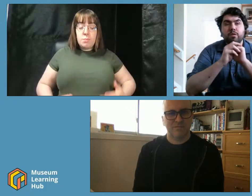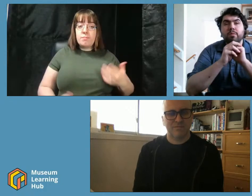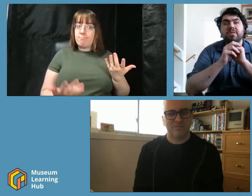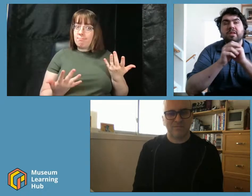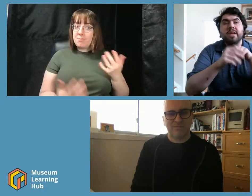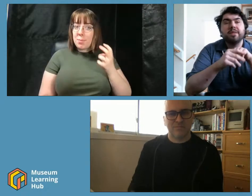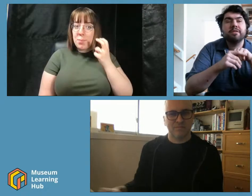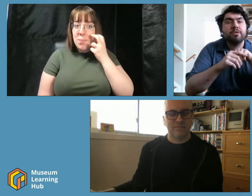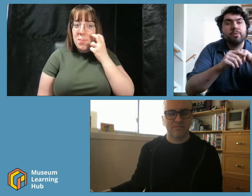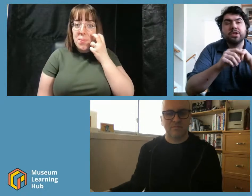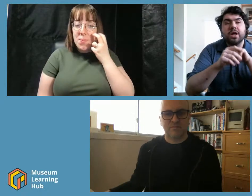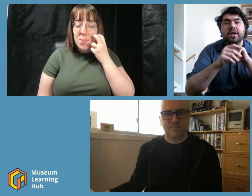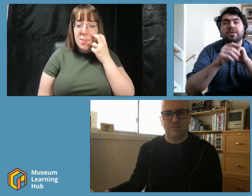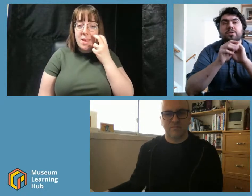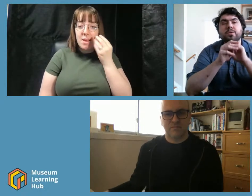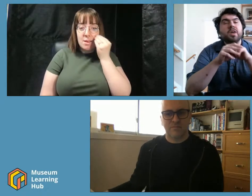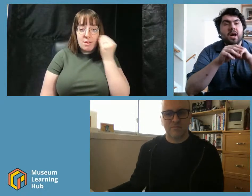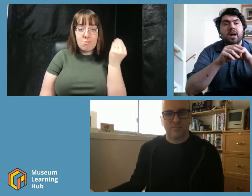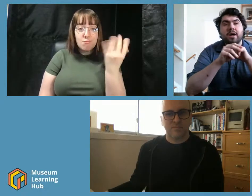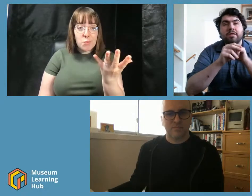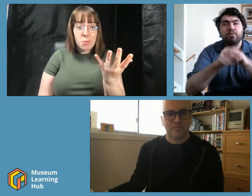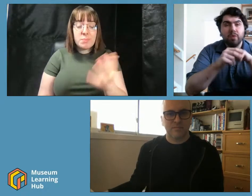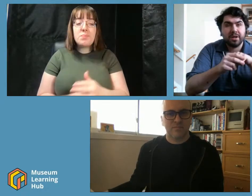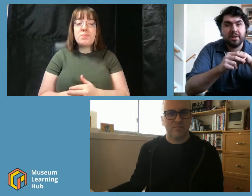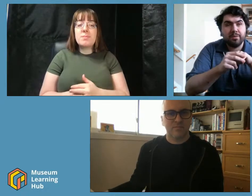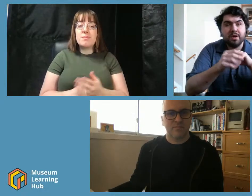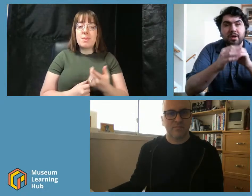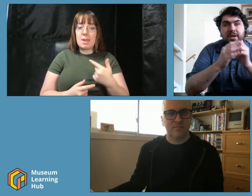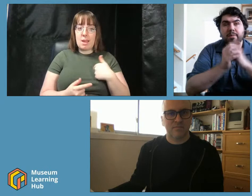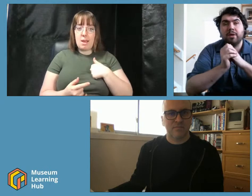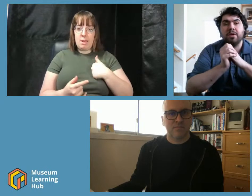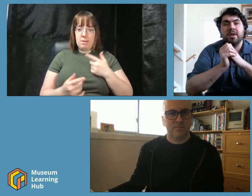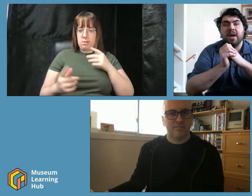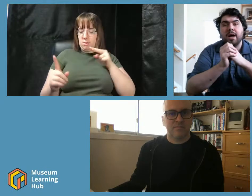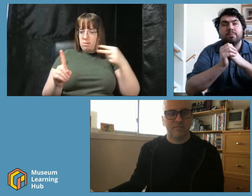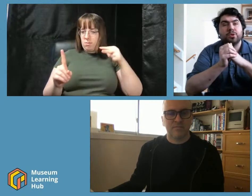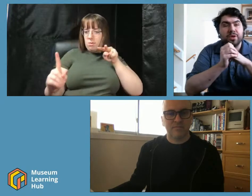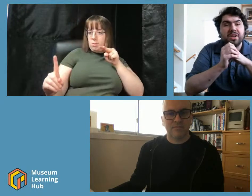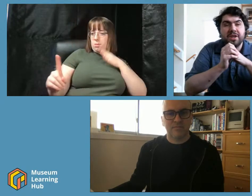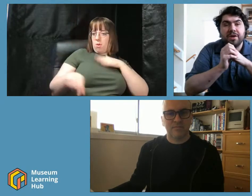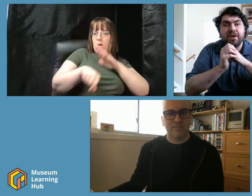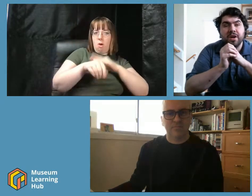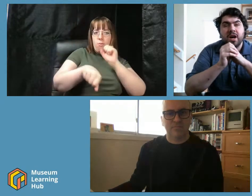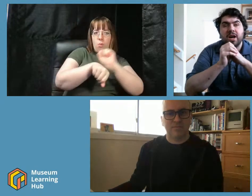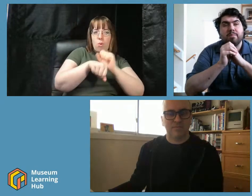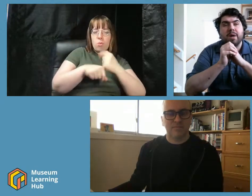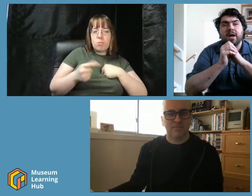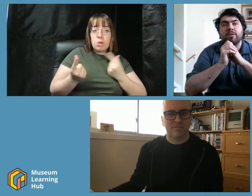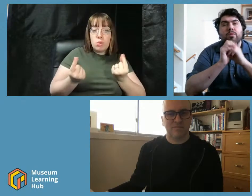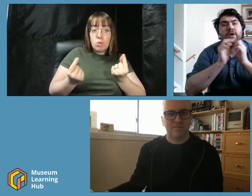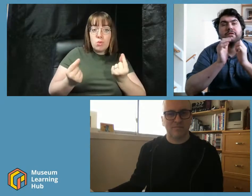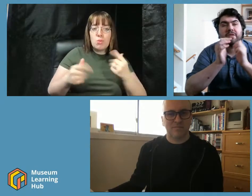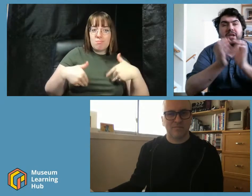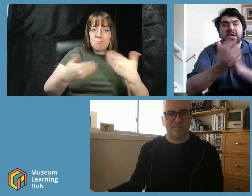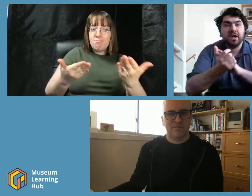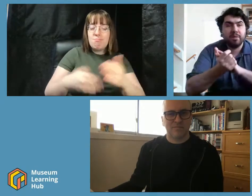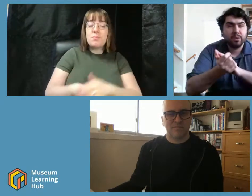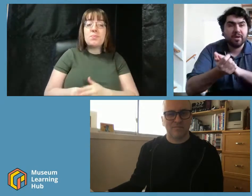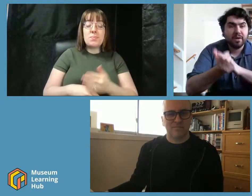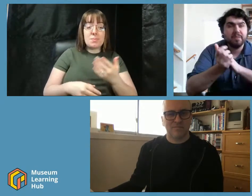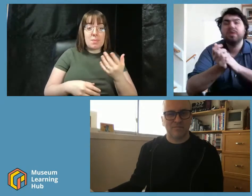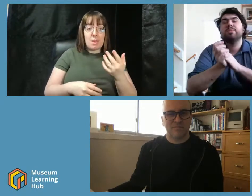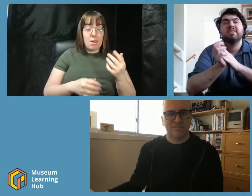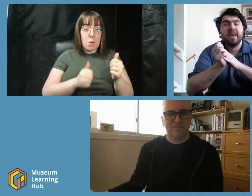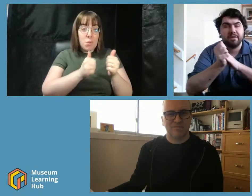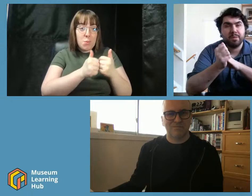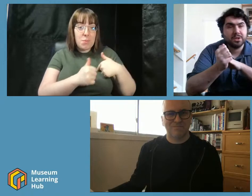which informs the lens through which I do the work that we're talking about. I'm joined here by one of the